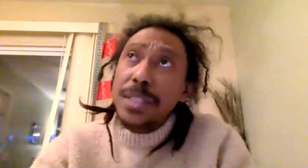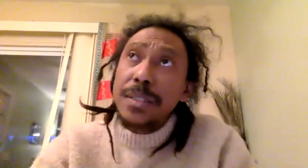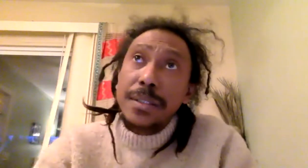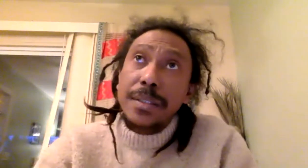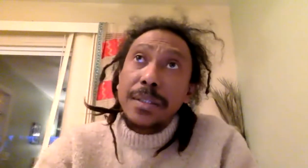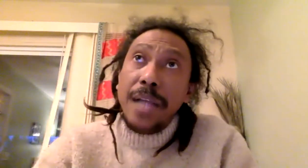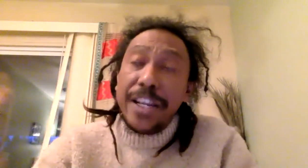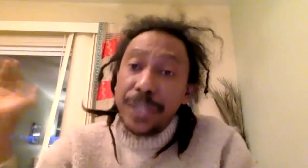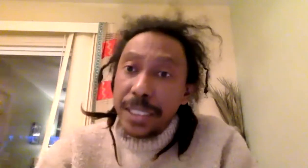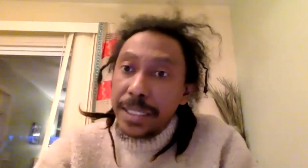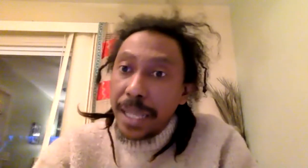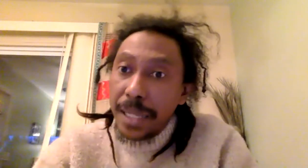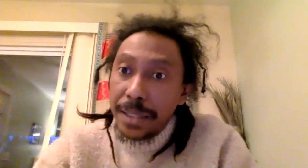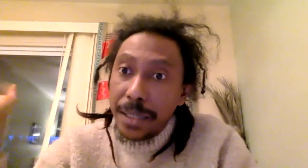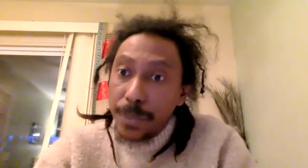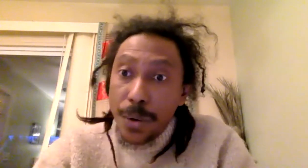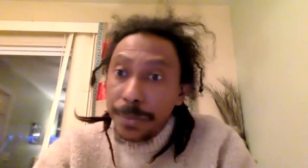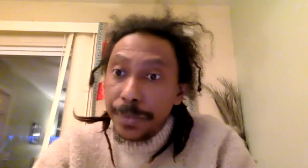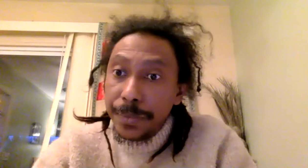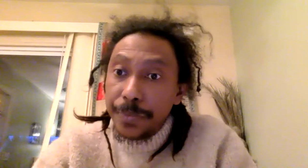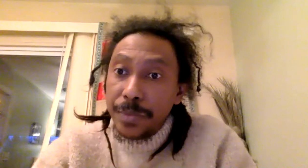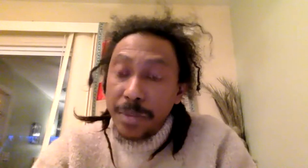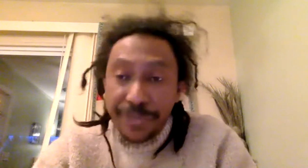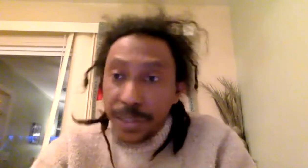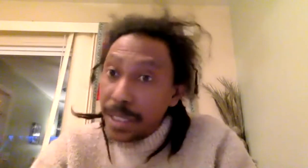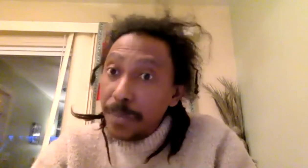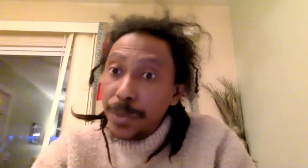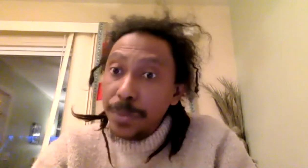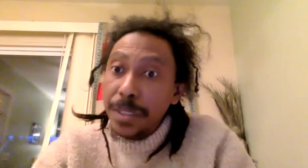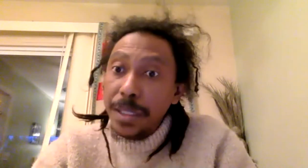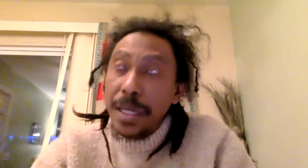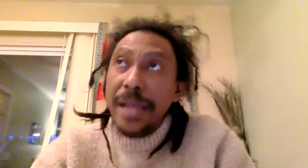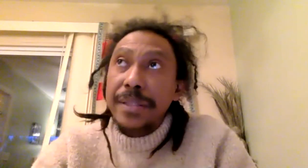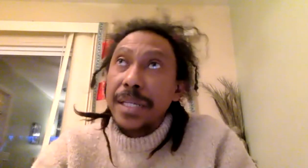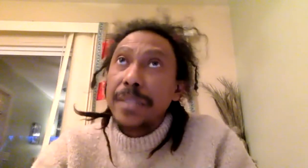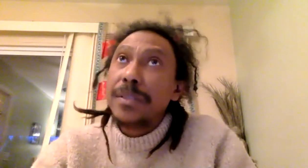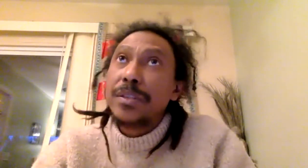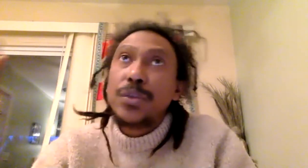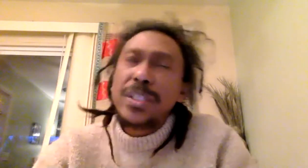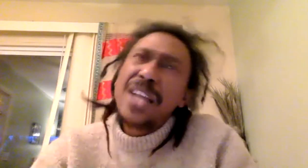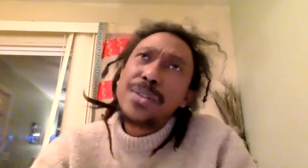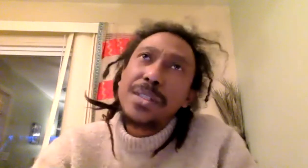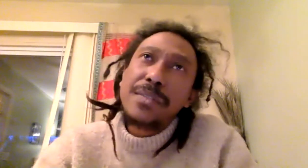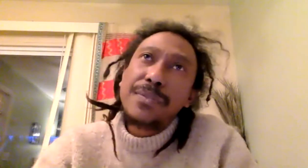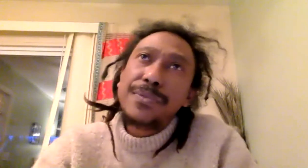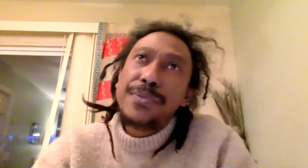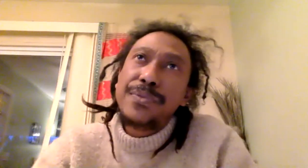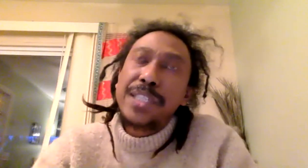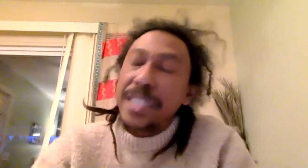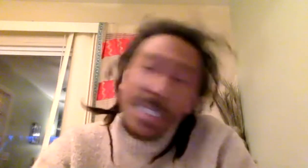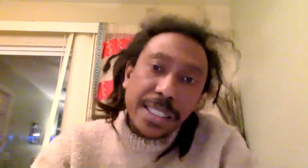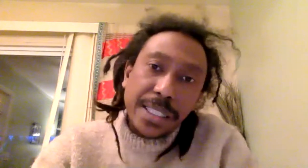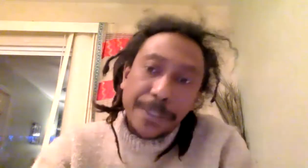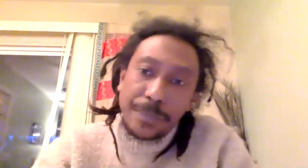2000, I released an album, my first album. And then 2000,